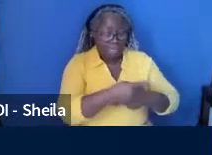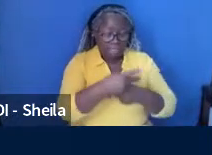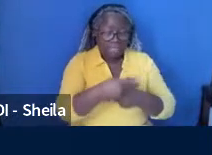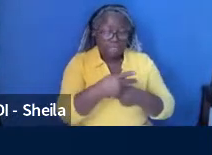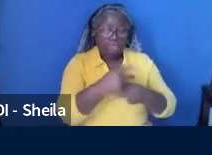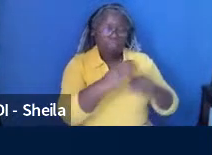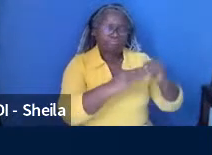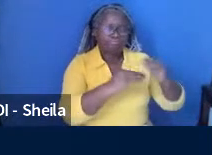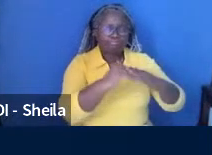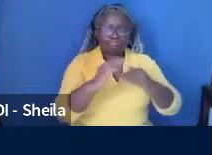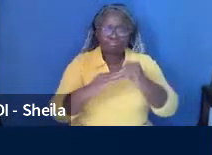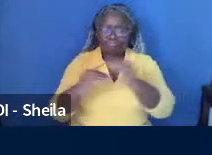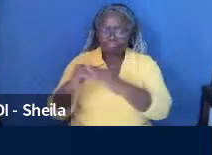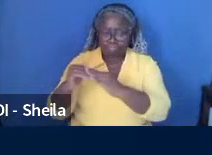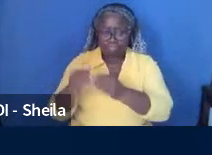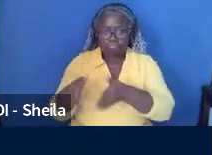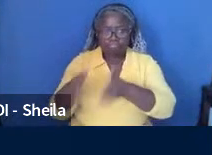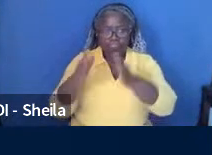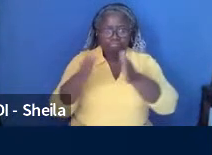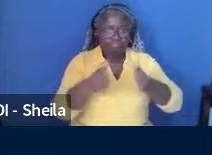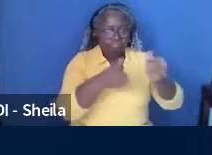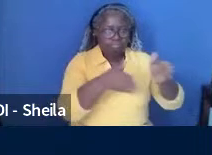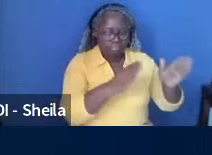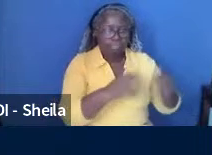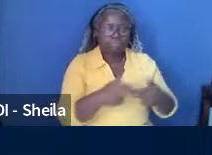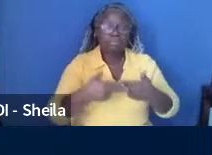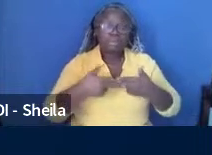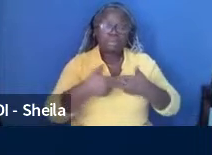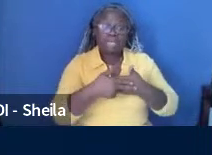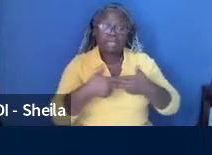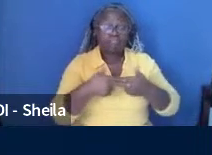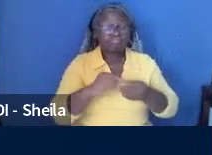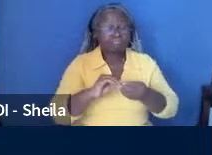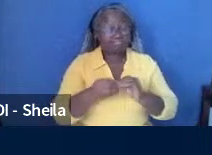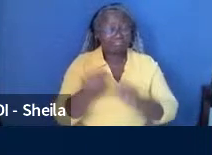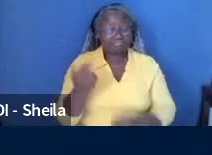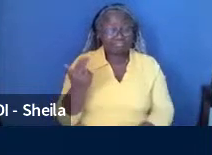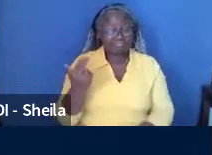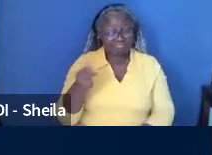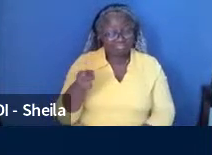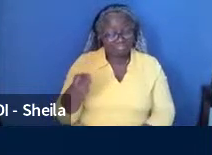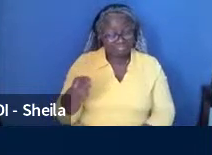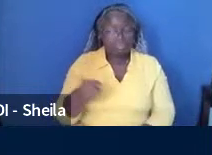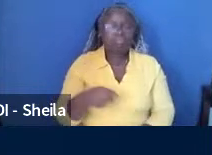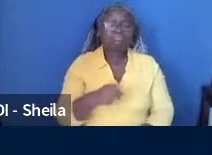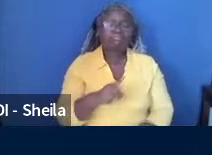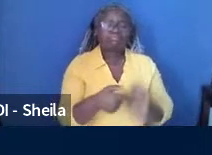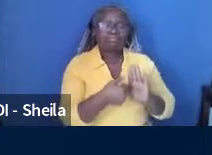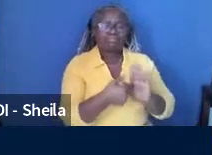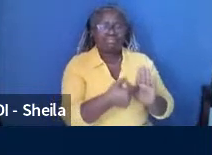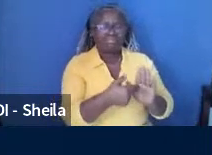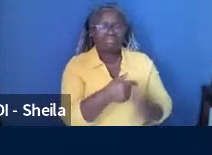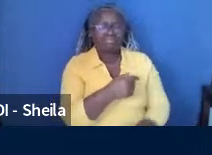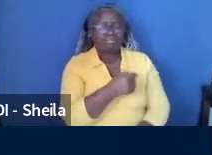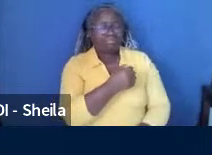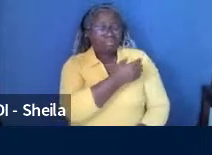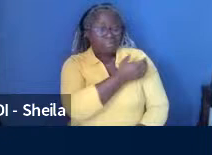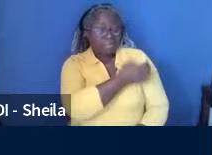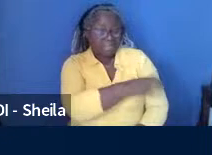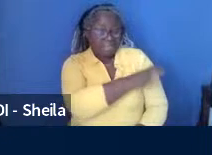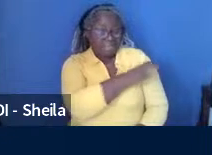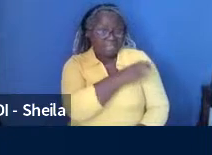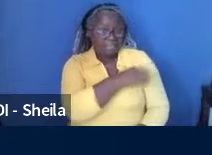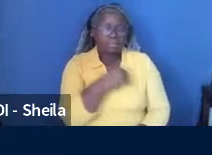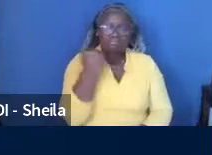Some examples include clinics, doctor's offices, dental offices, and other professional offices of healthcare